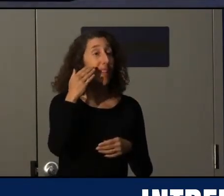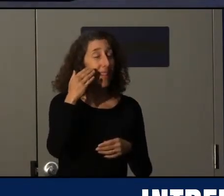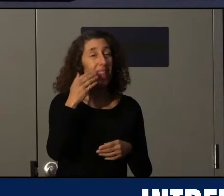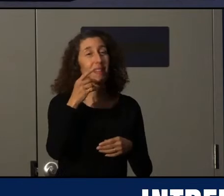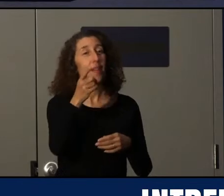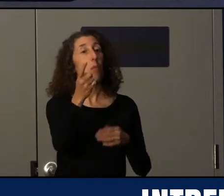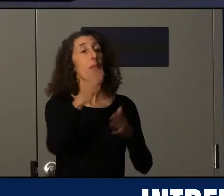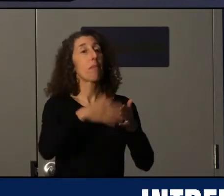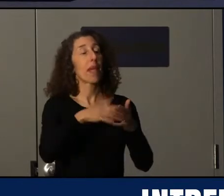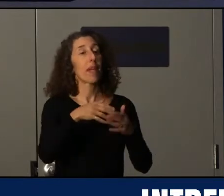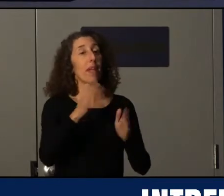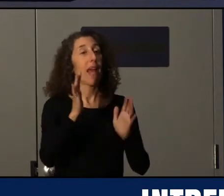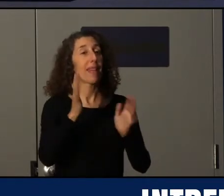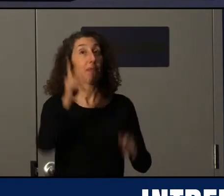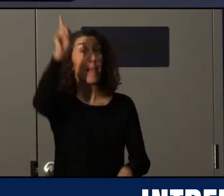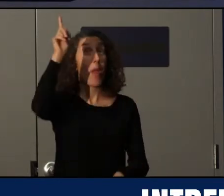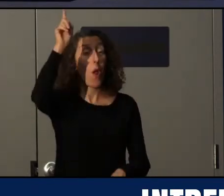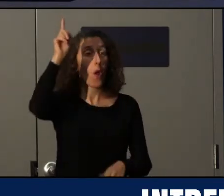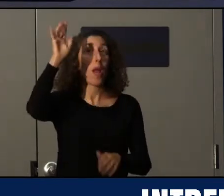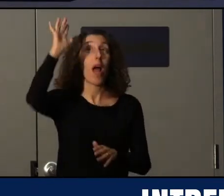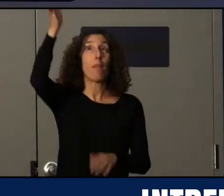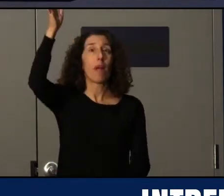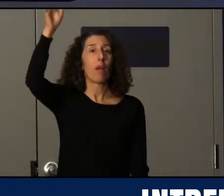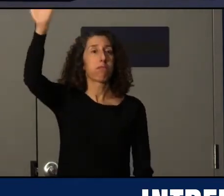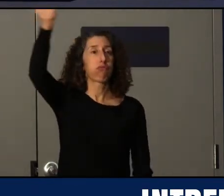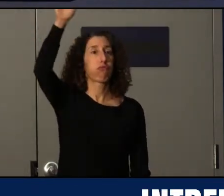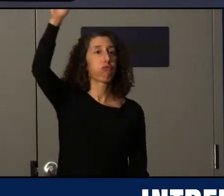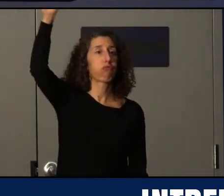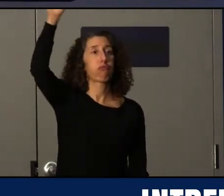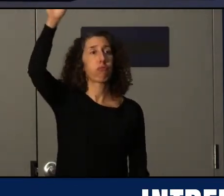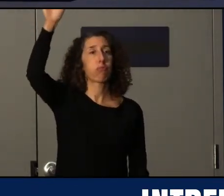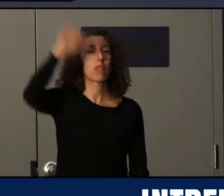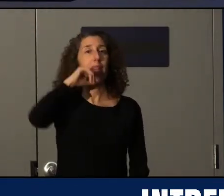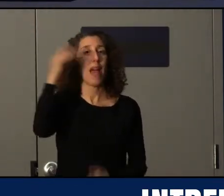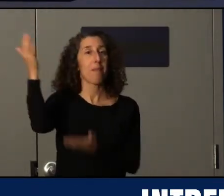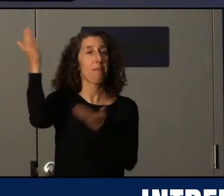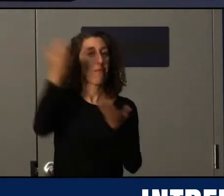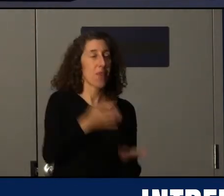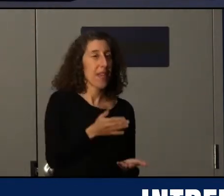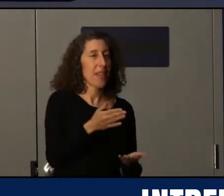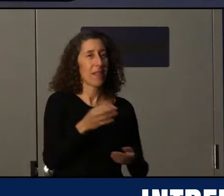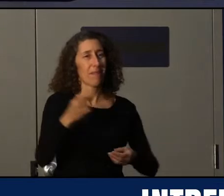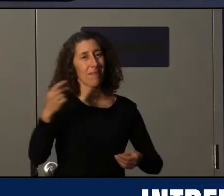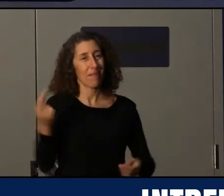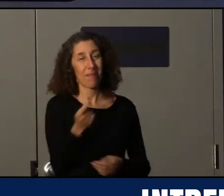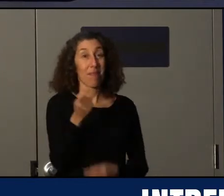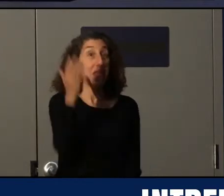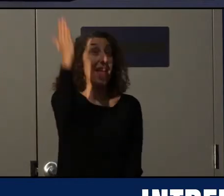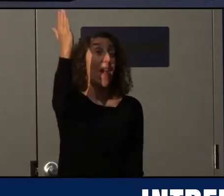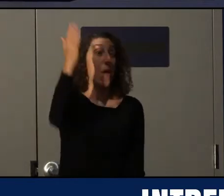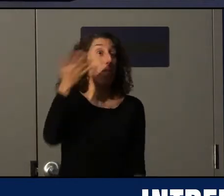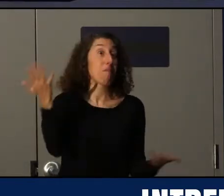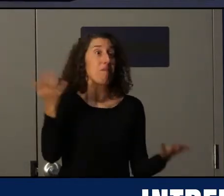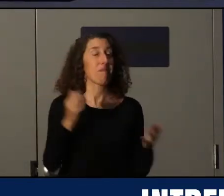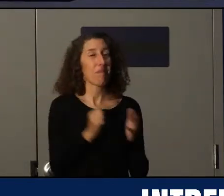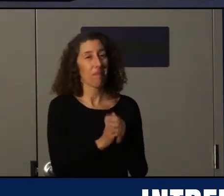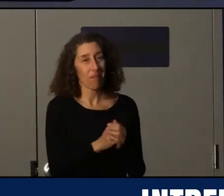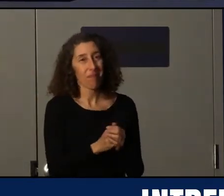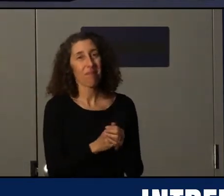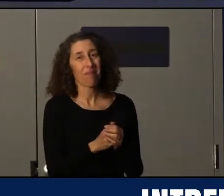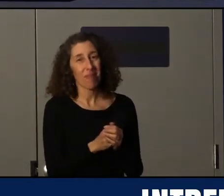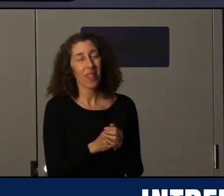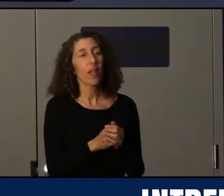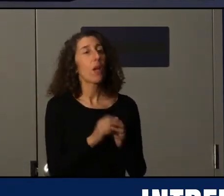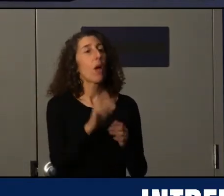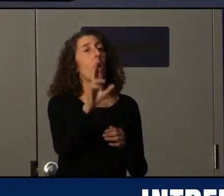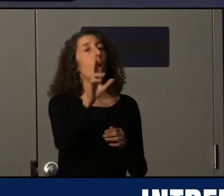there. But anyway, no, I had no plan. And I just kind of over time, looking through the window, was looking for